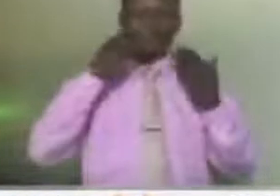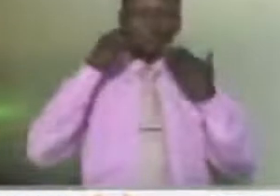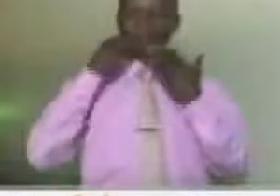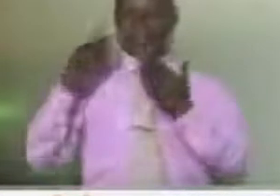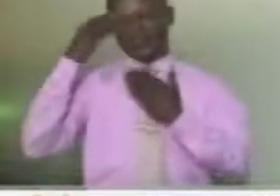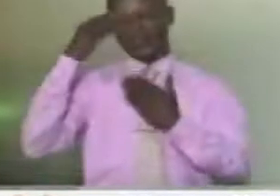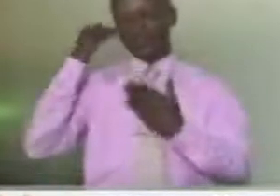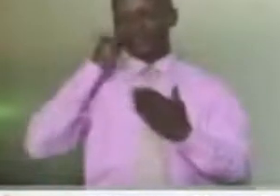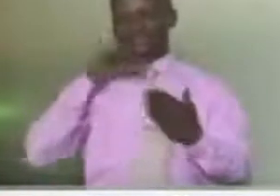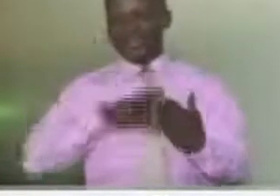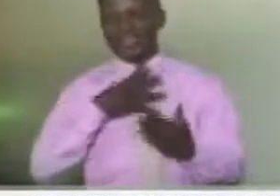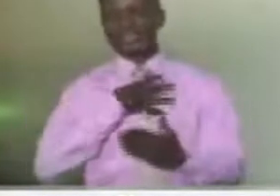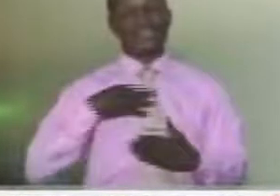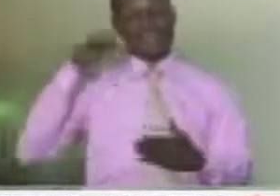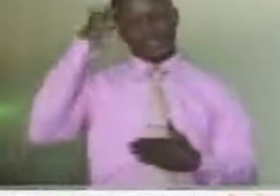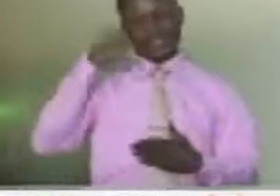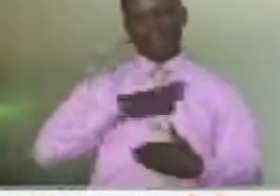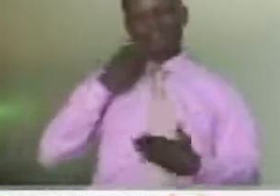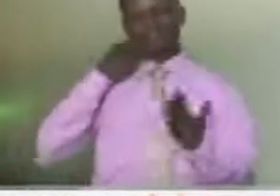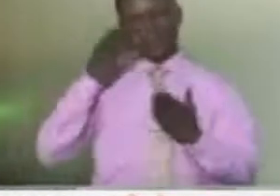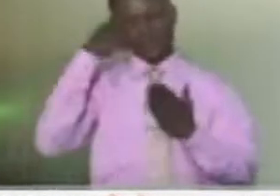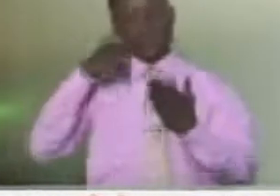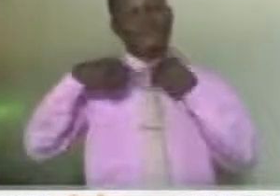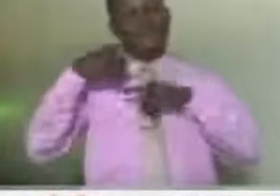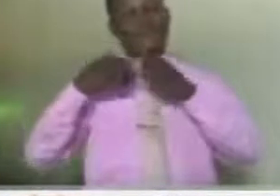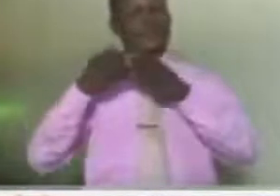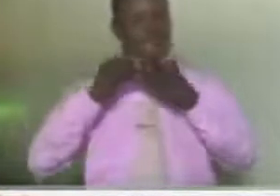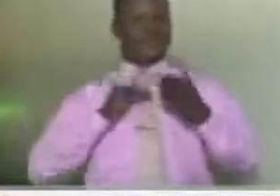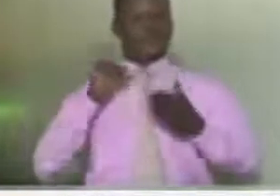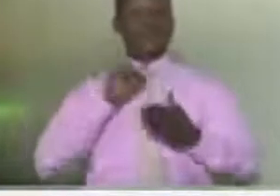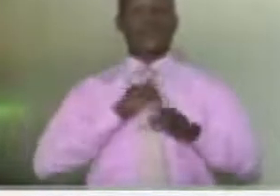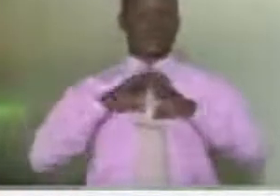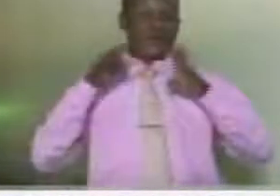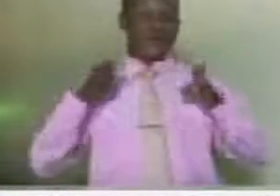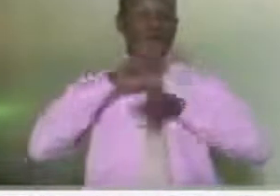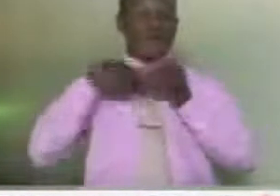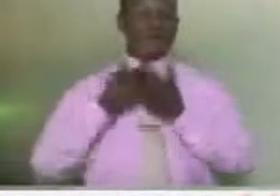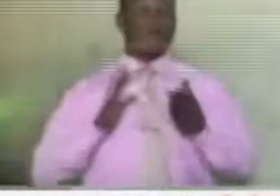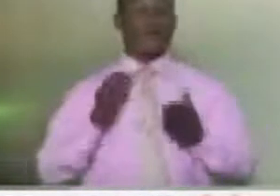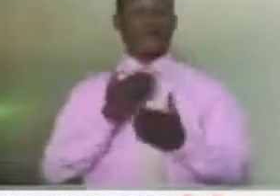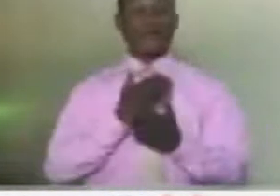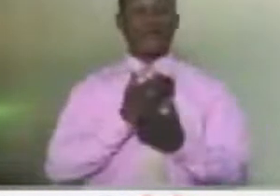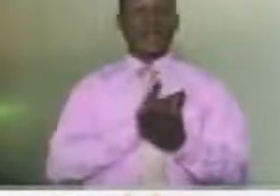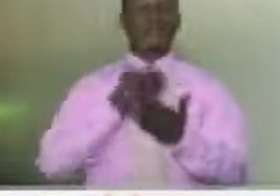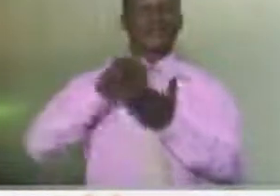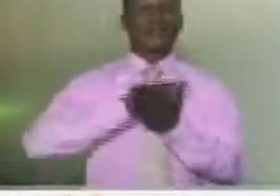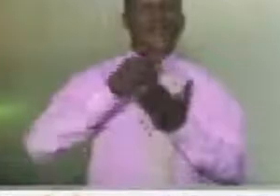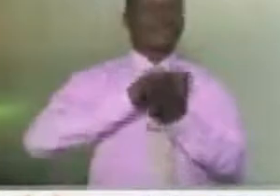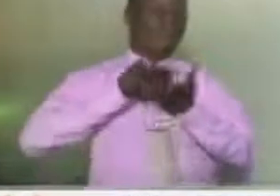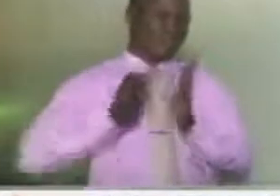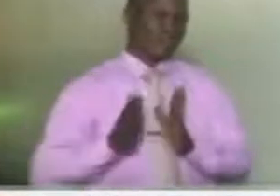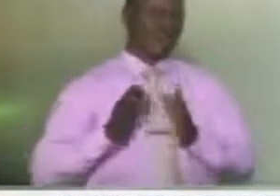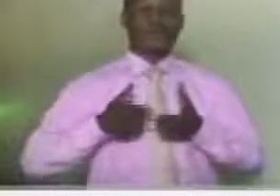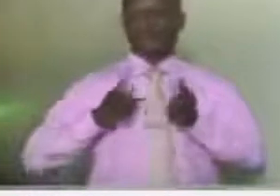ladies and gentlemen. Thank you so much for coming. Before I unveil the first panelist, set of panelists on the program, let